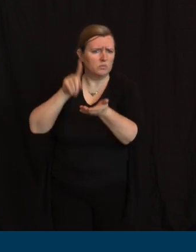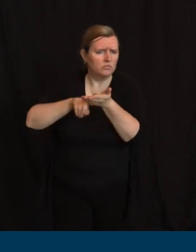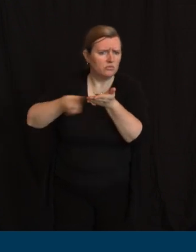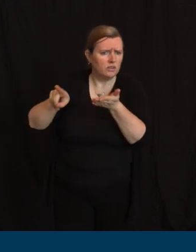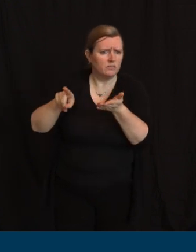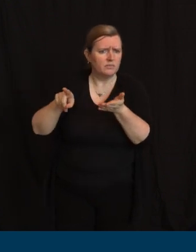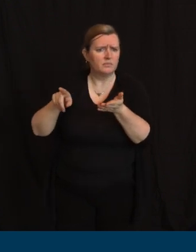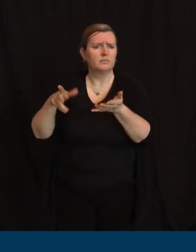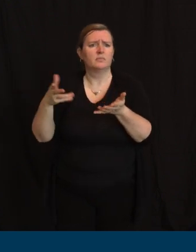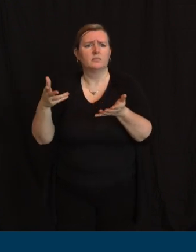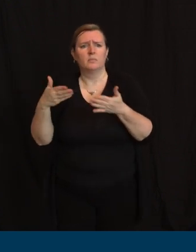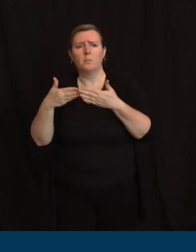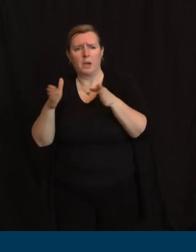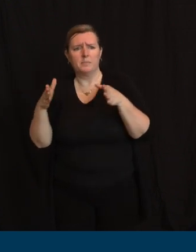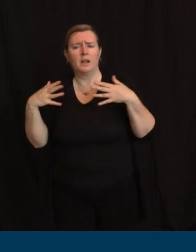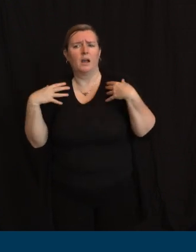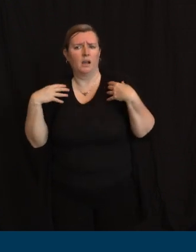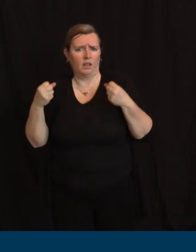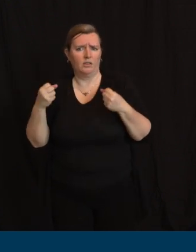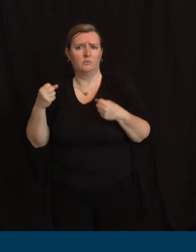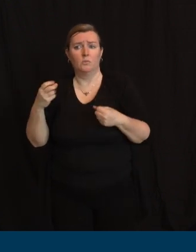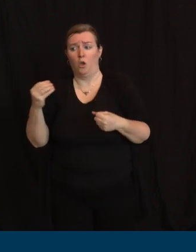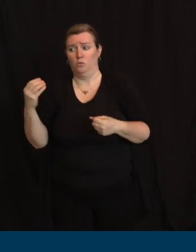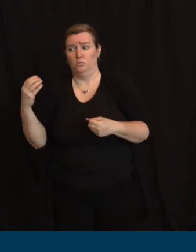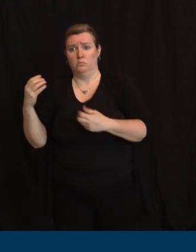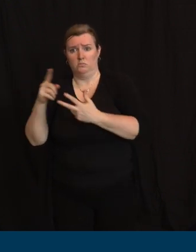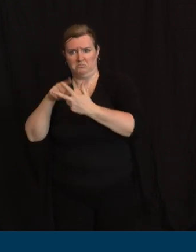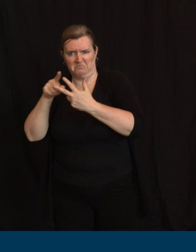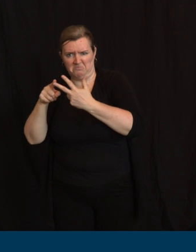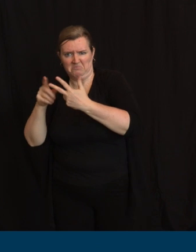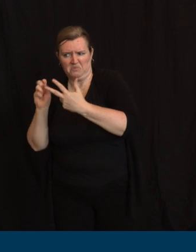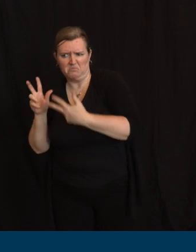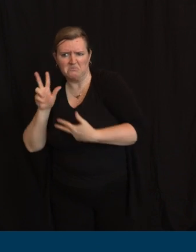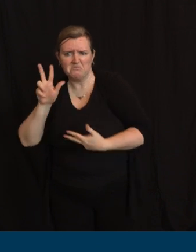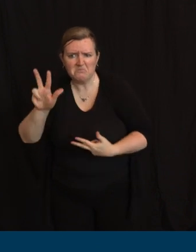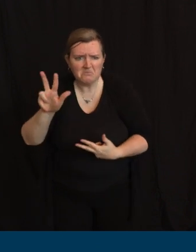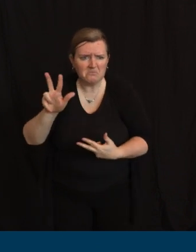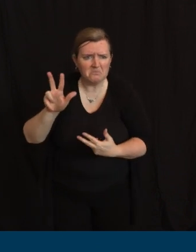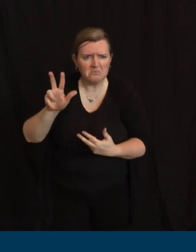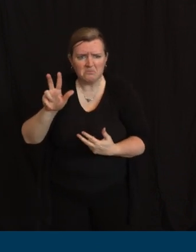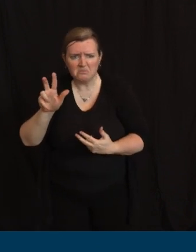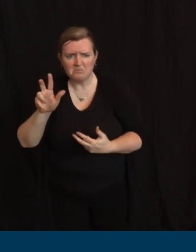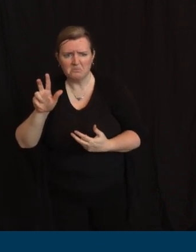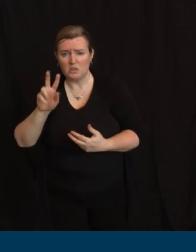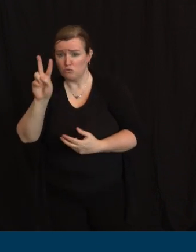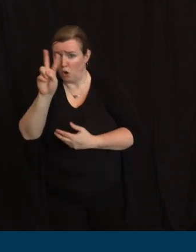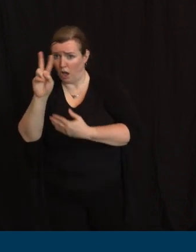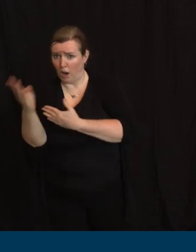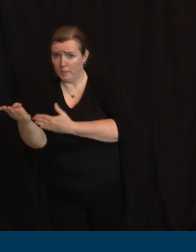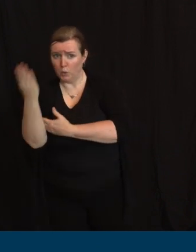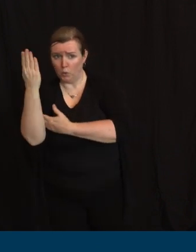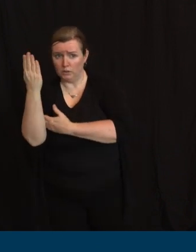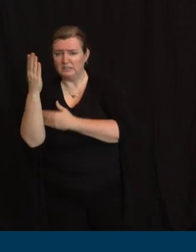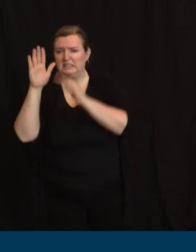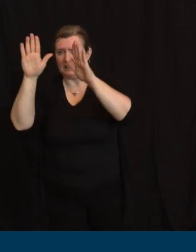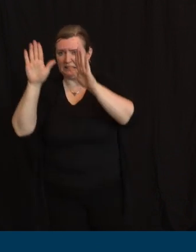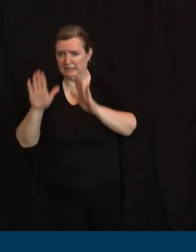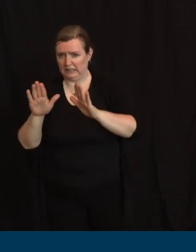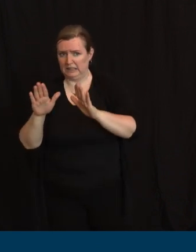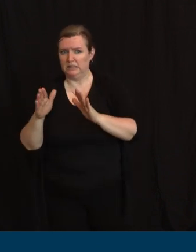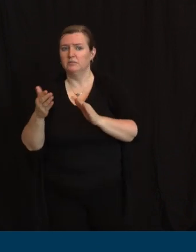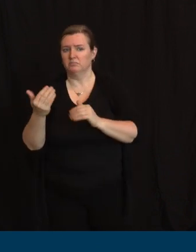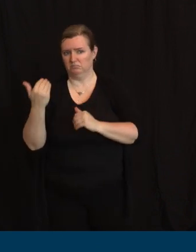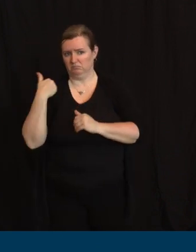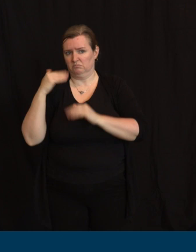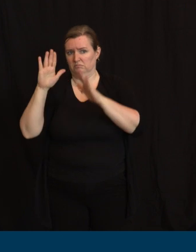visited that facility at 2 a.m. Sunday morning. You may recall I